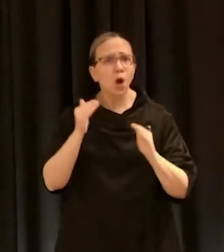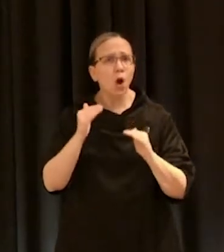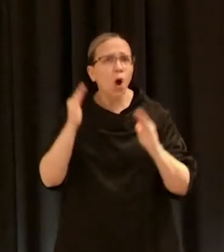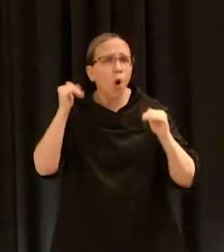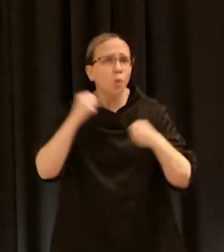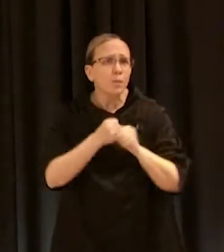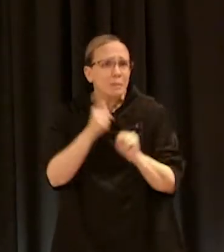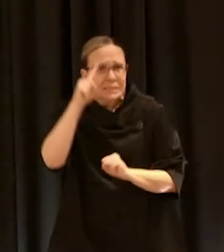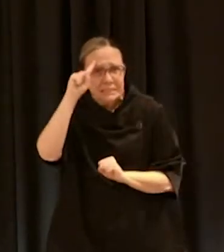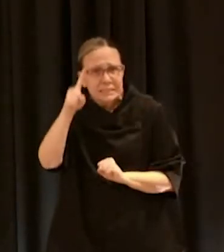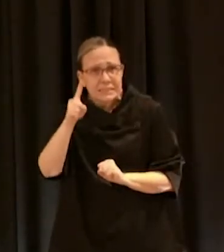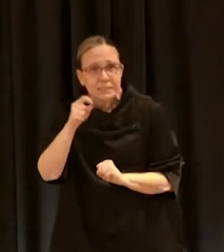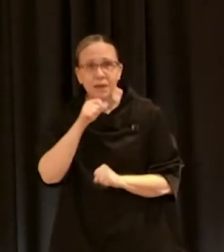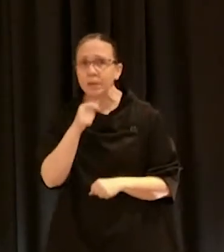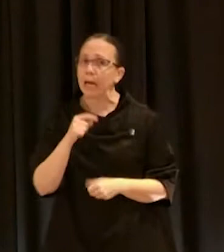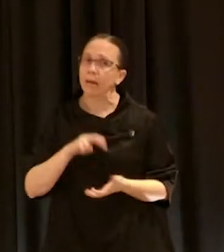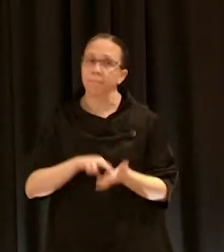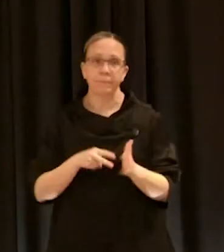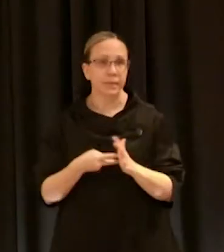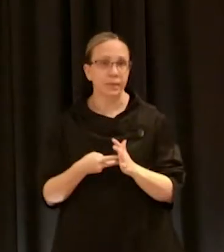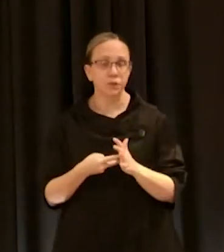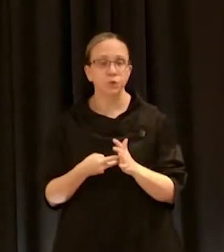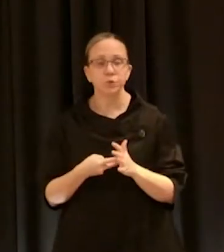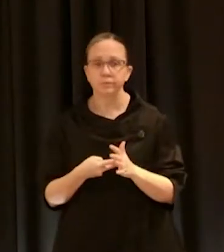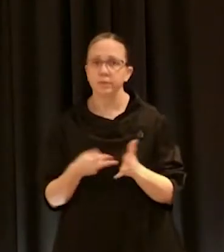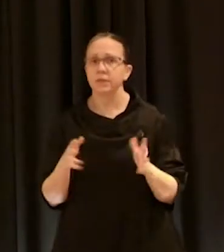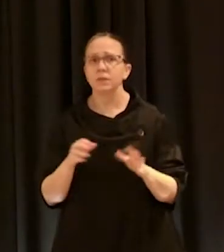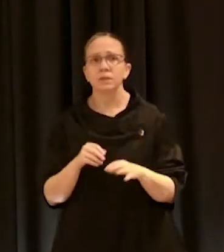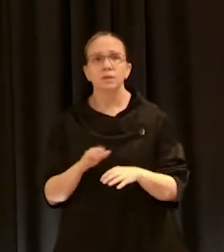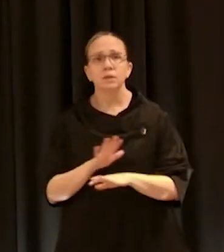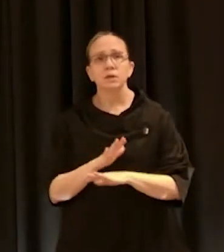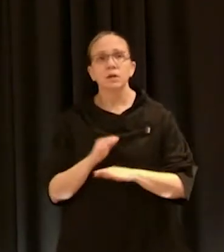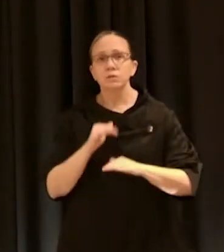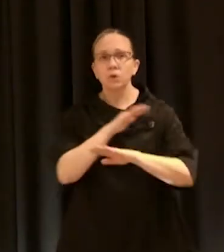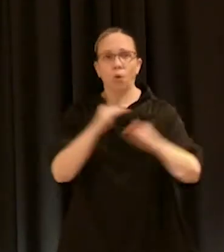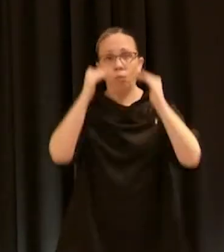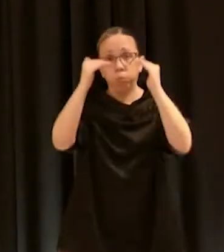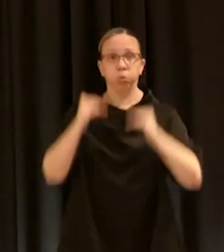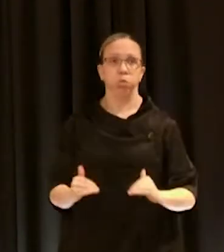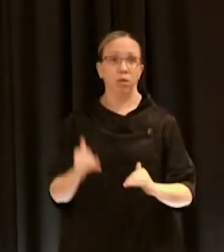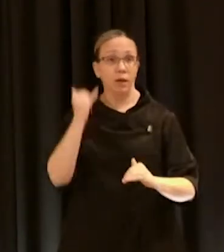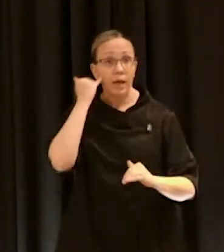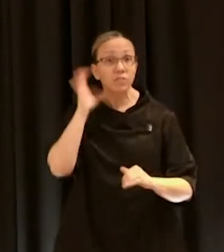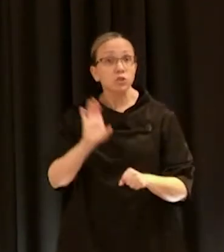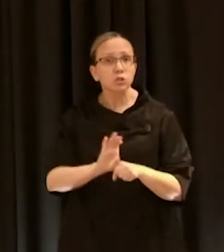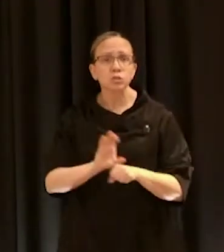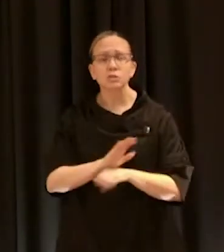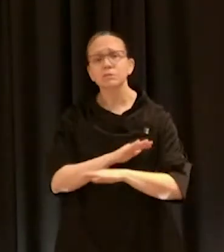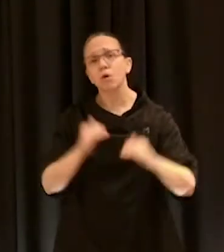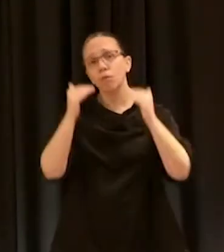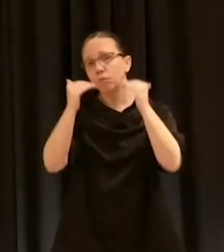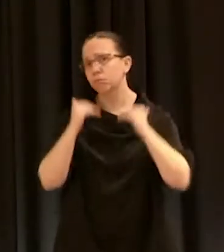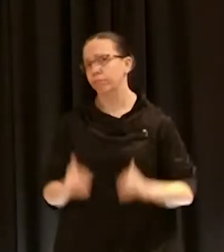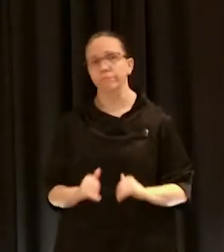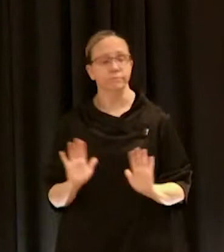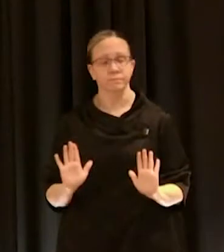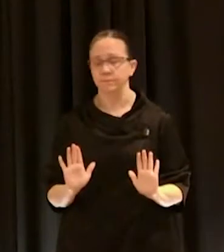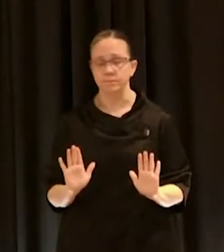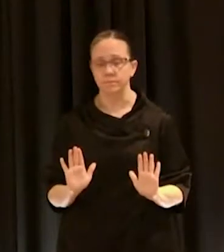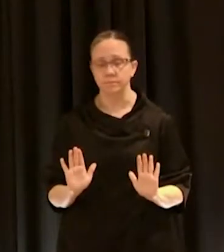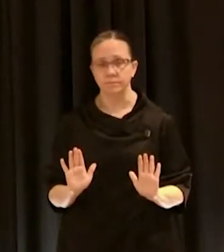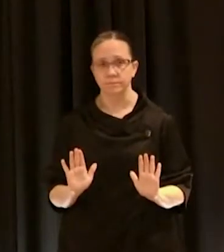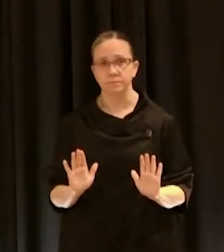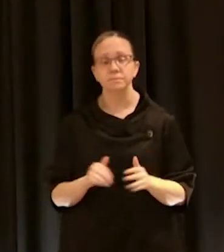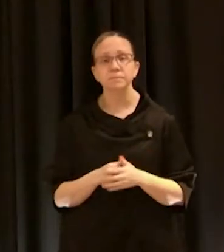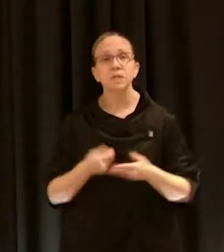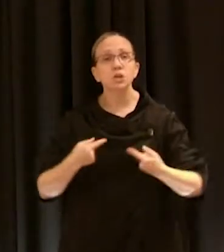makes sense. I'm not saying you got to, you don't lose ground. If this is your church, don't lose